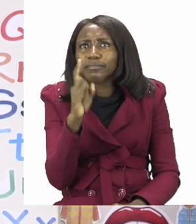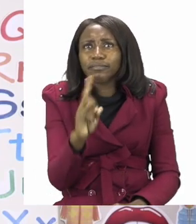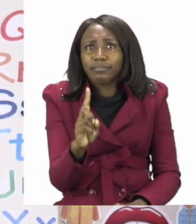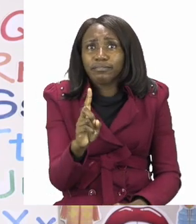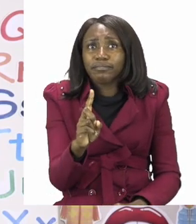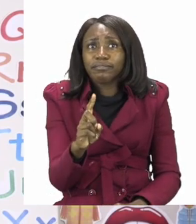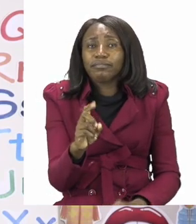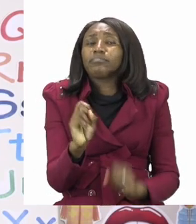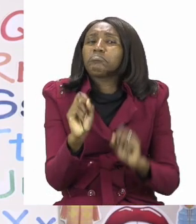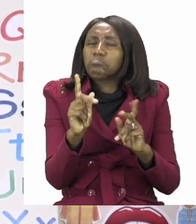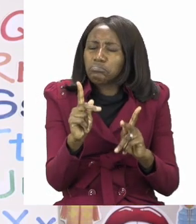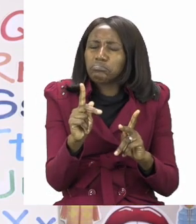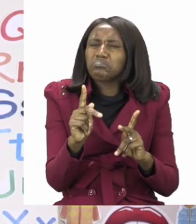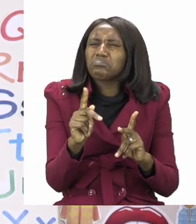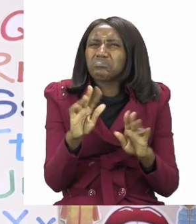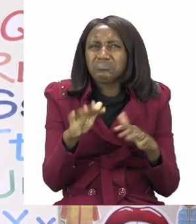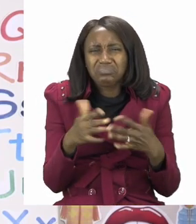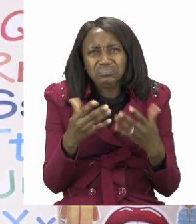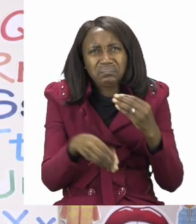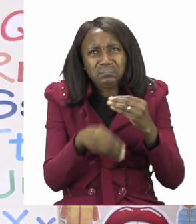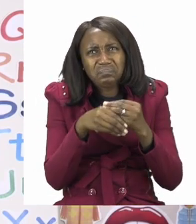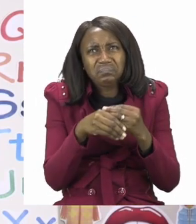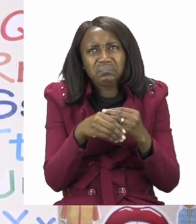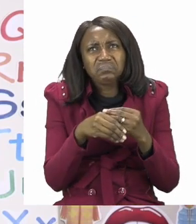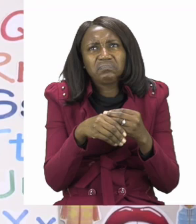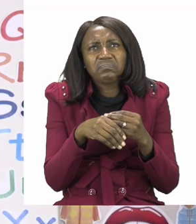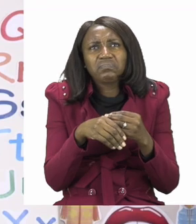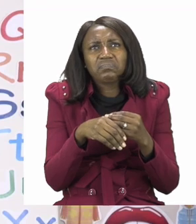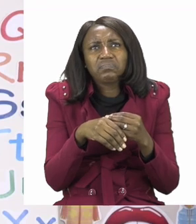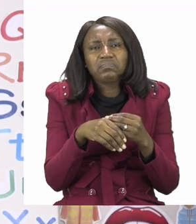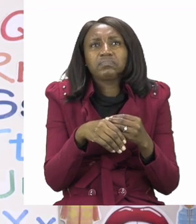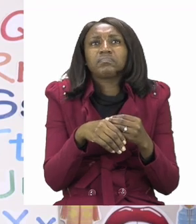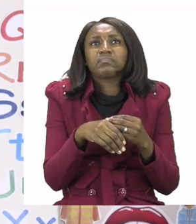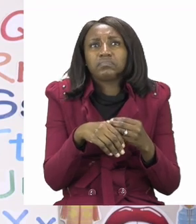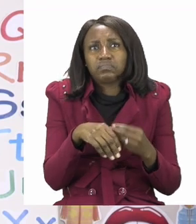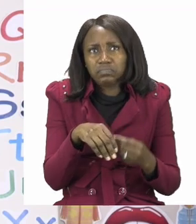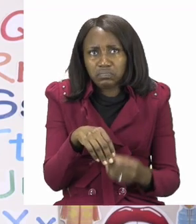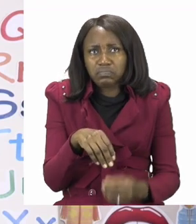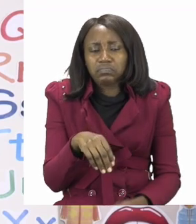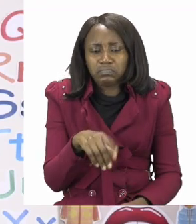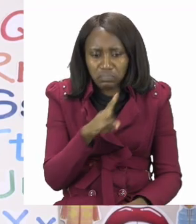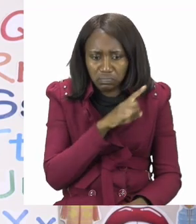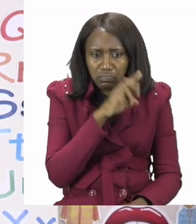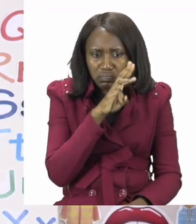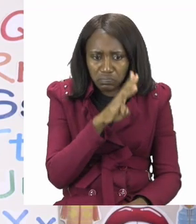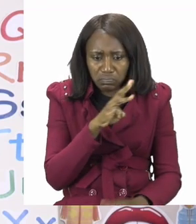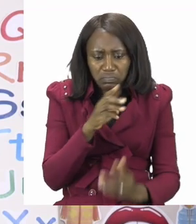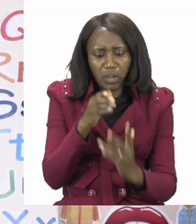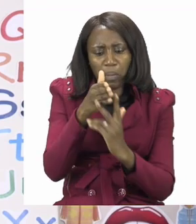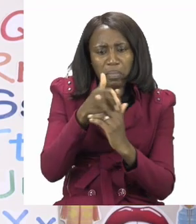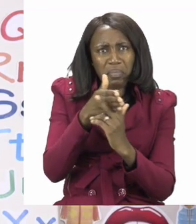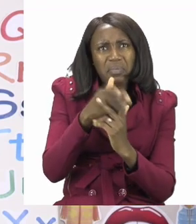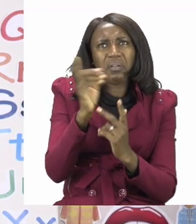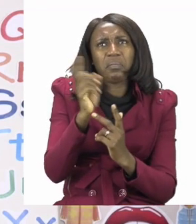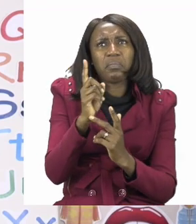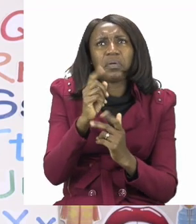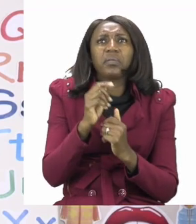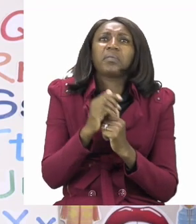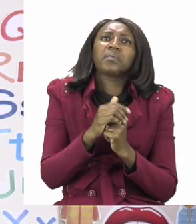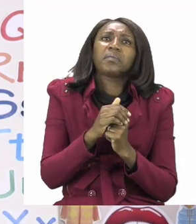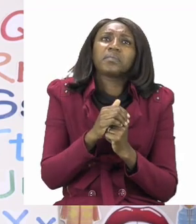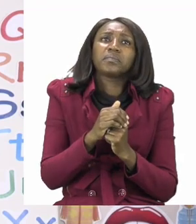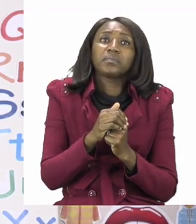need to understand how many numbers are between these two, 13 and 15. So we need to